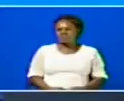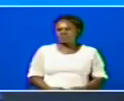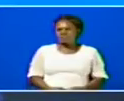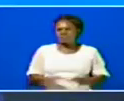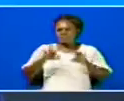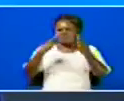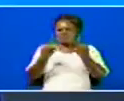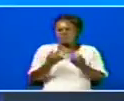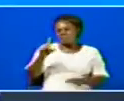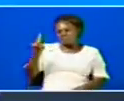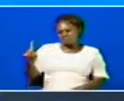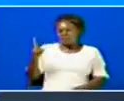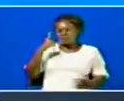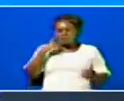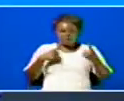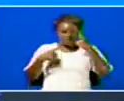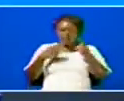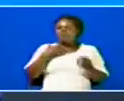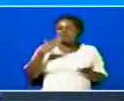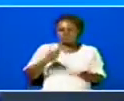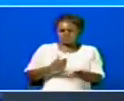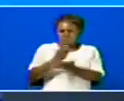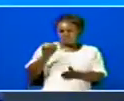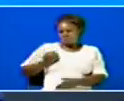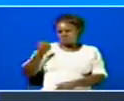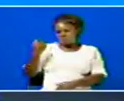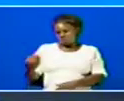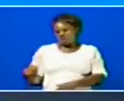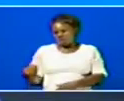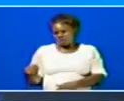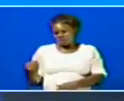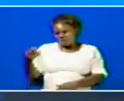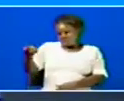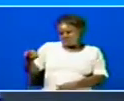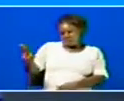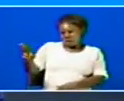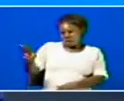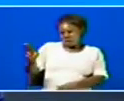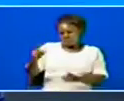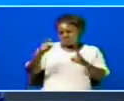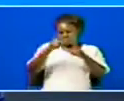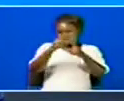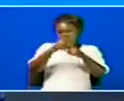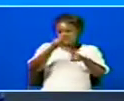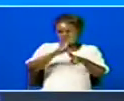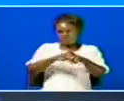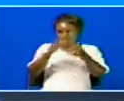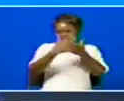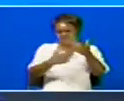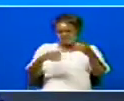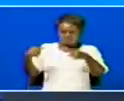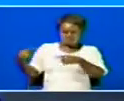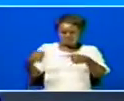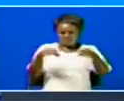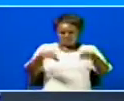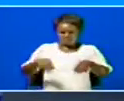A family in Uasin Gishu is crying for justice after their daughter, Mercy CTNA, was hit by a stray bullet during bloody clashes between a